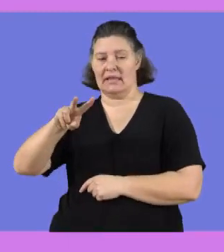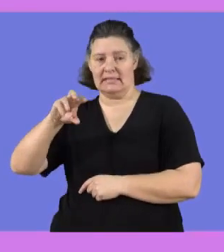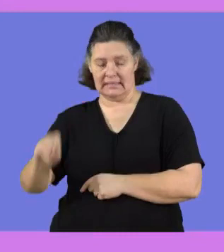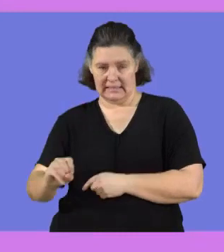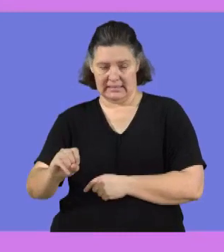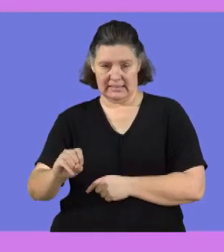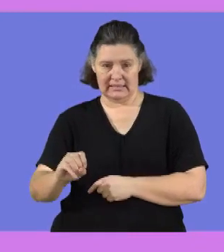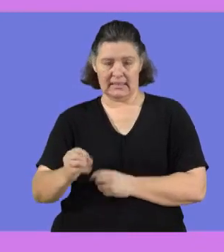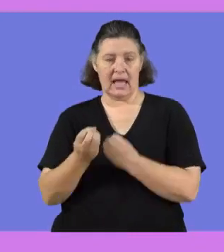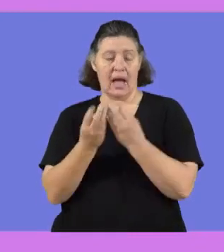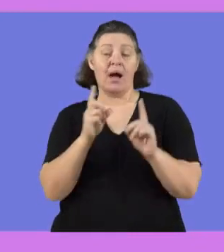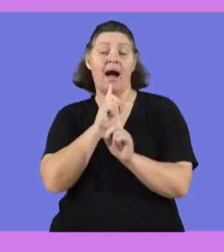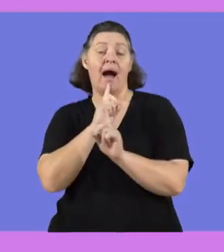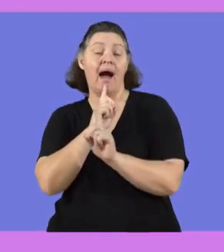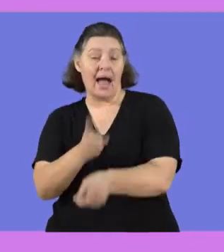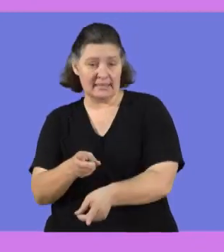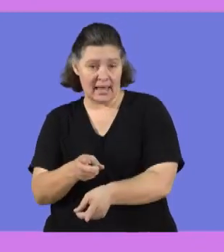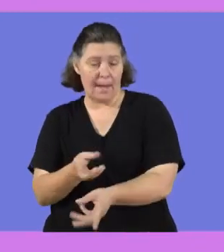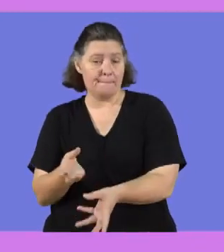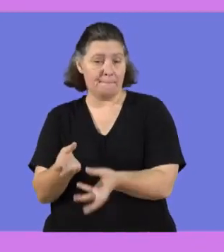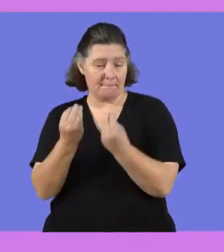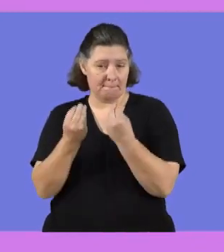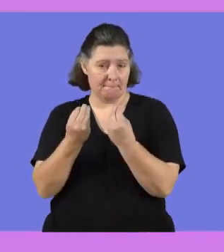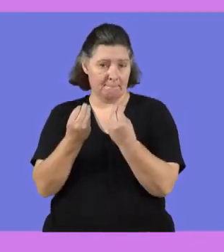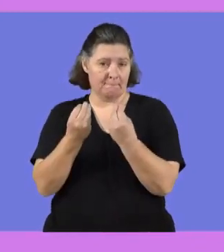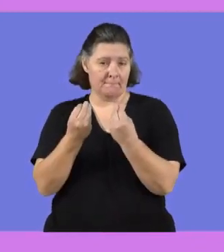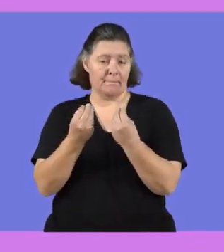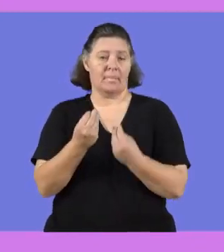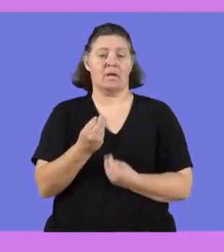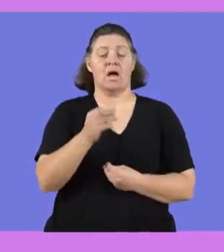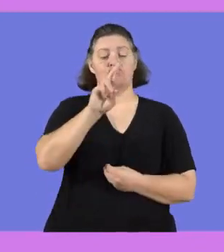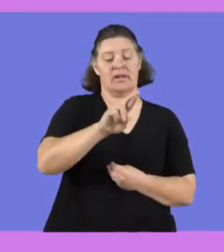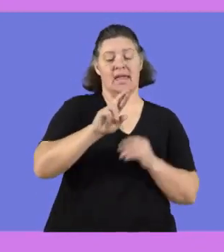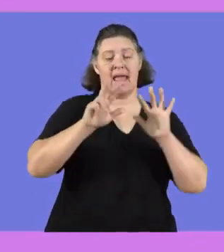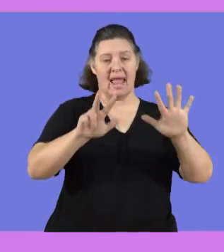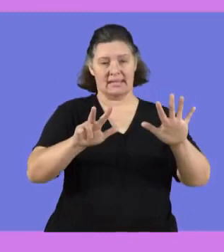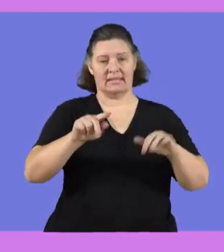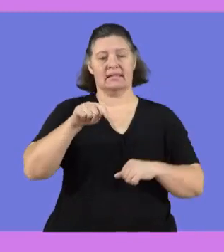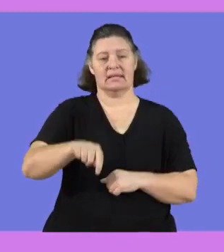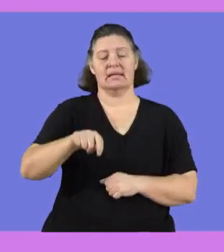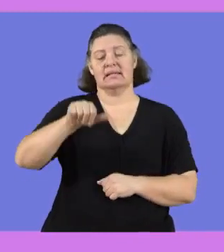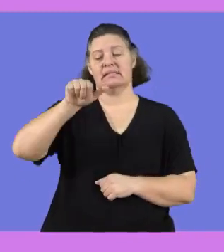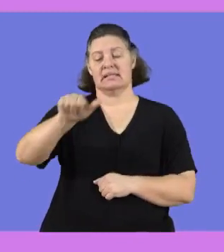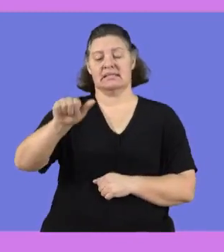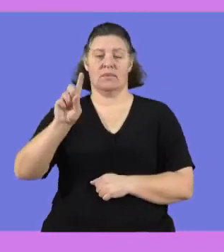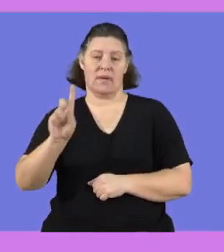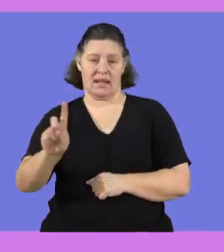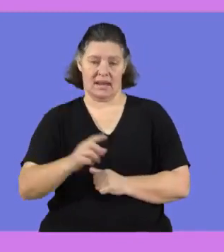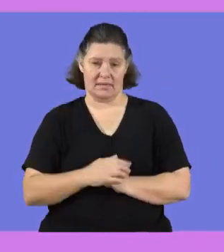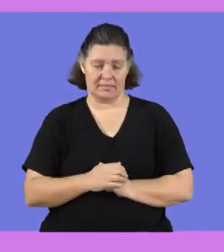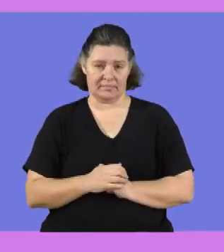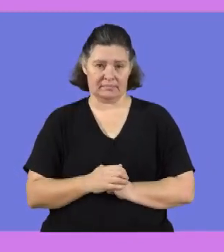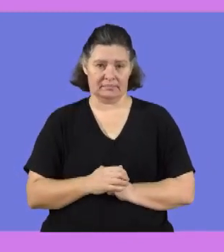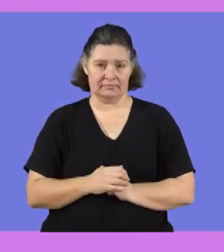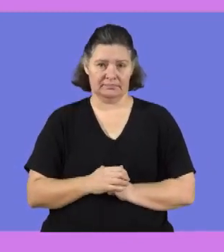by 100, multiply by 8 Rand 20. The answer that we get is then